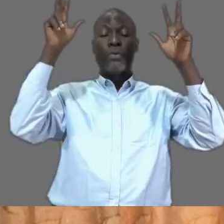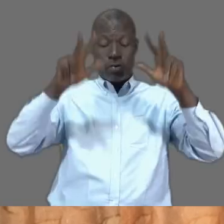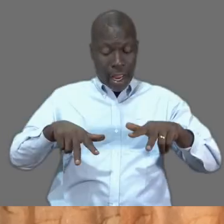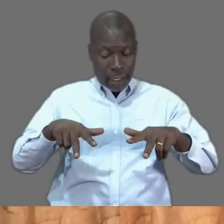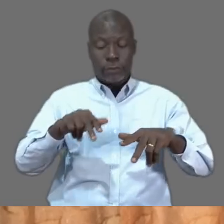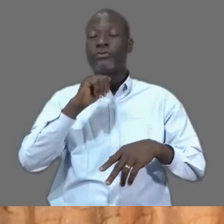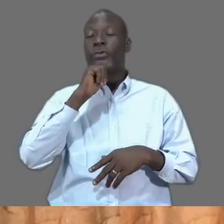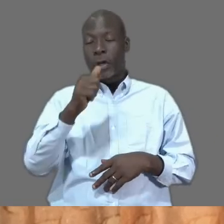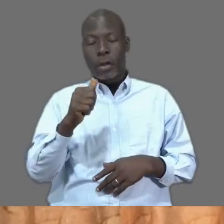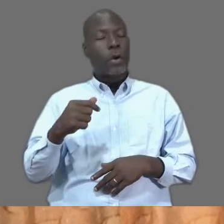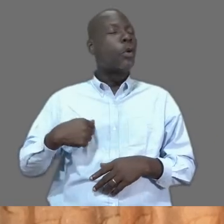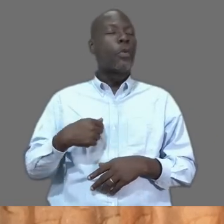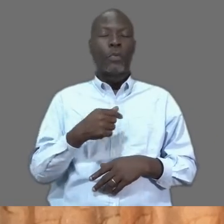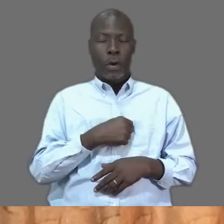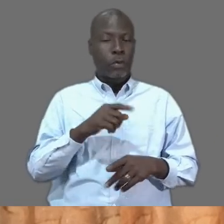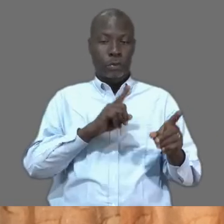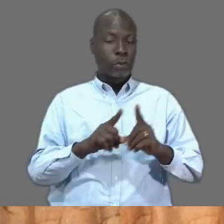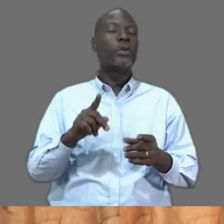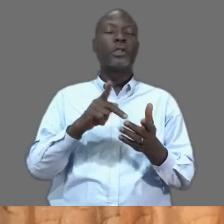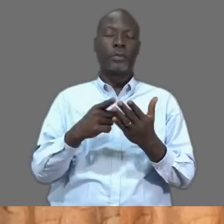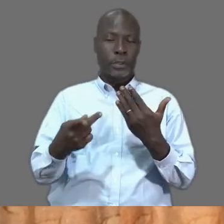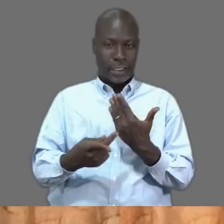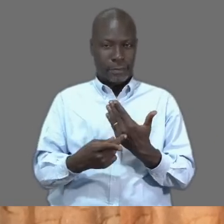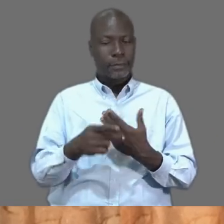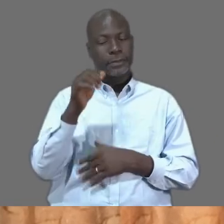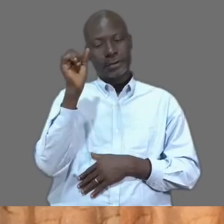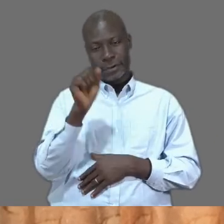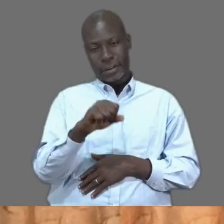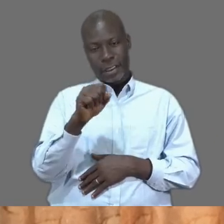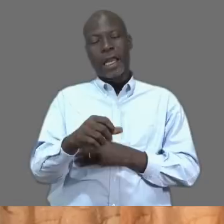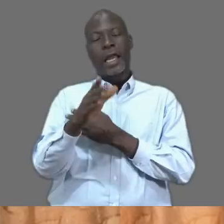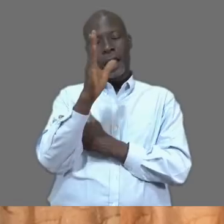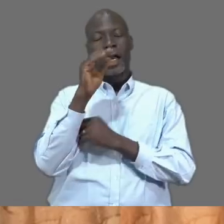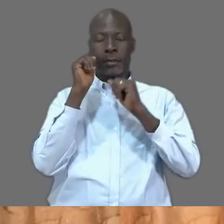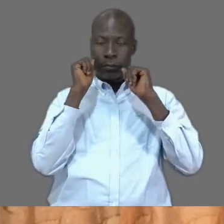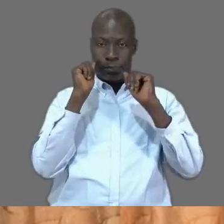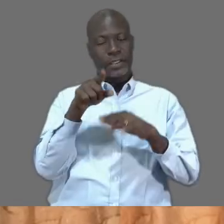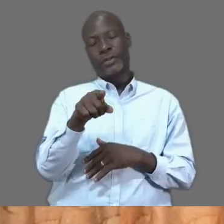anto dwumadie no ebeba so erunte fatu trim awrade ensha bebre